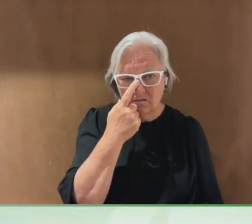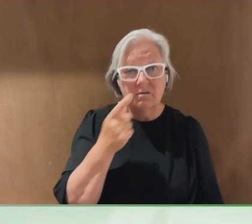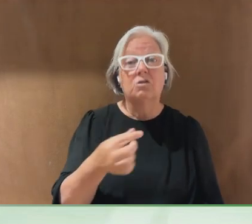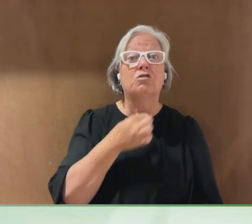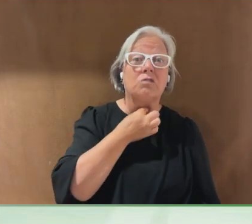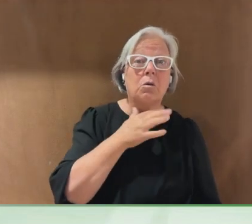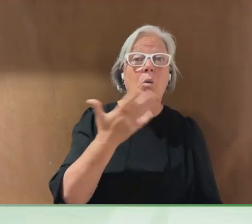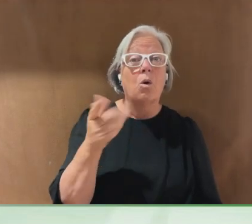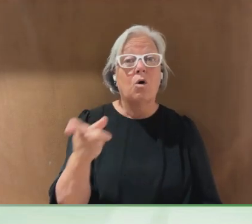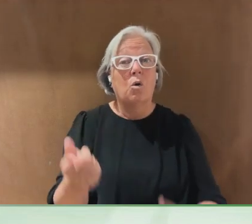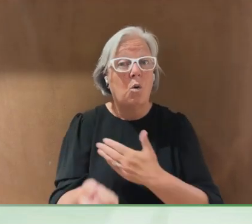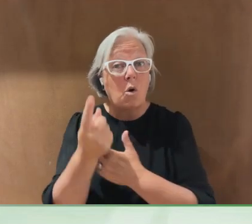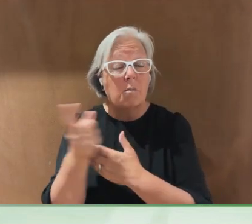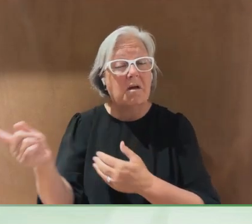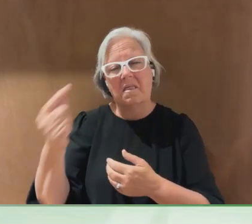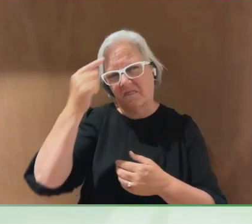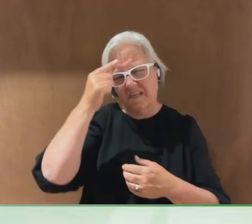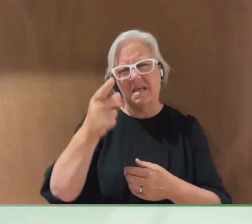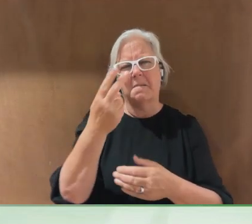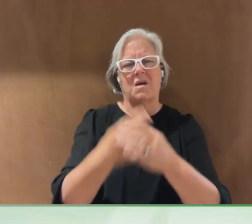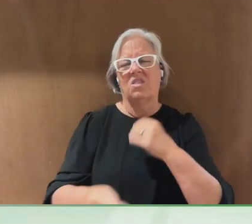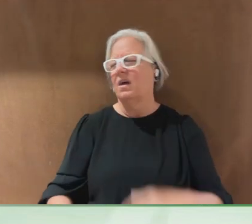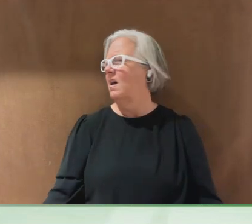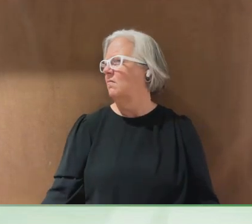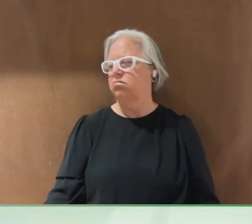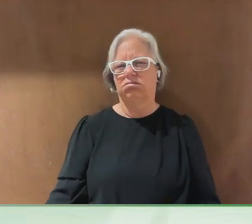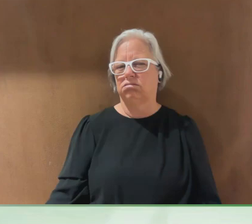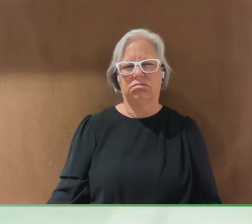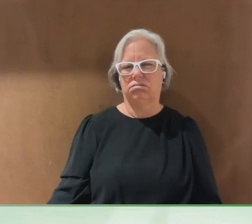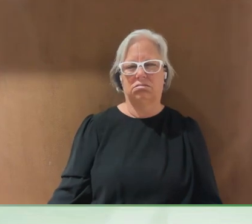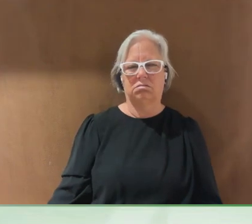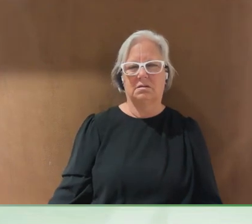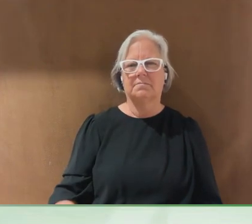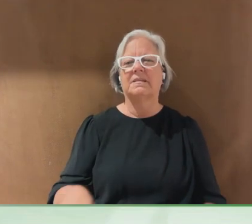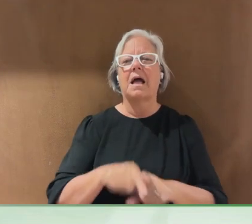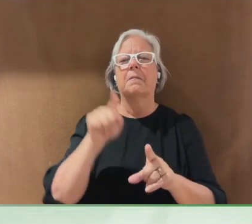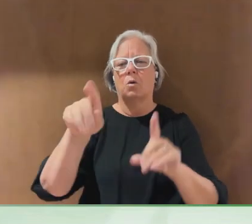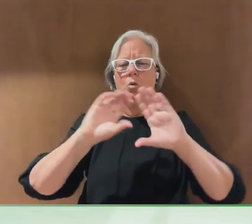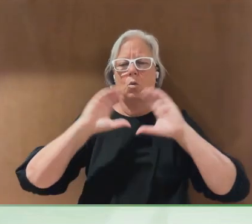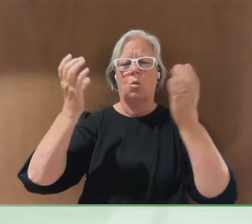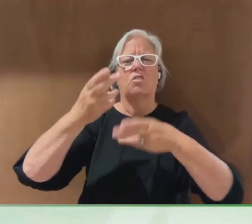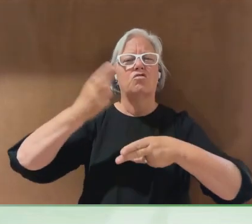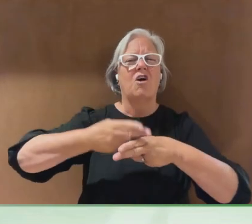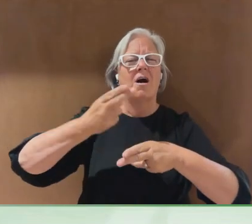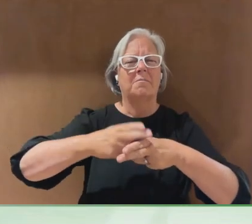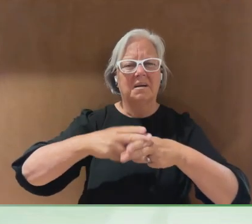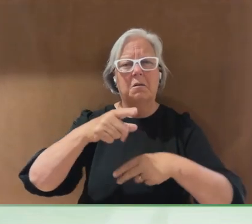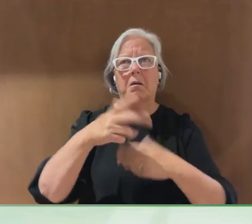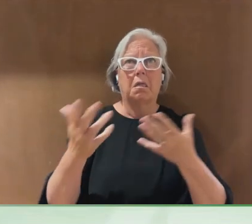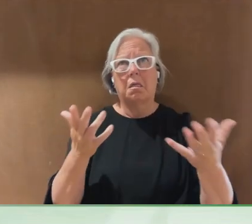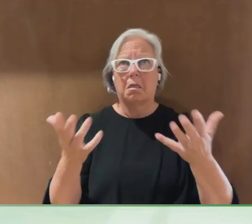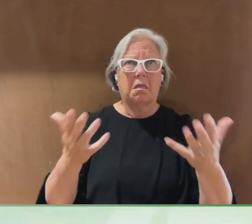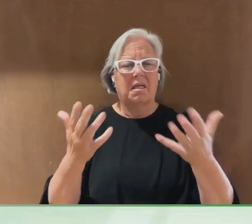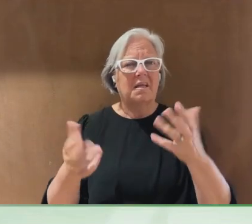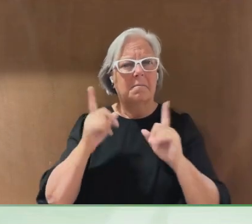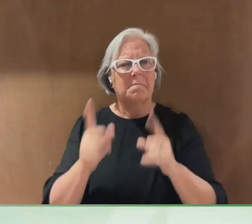Both. You guys would have been a nightmare in the Colosseum. Nobody would have known if they were going to go to the No, Lions or I'm not. sorry, it was a